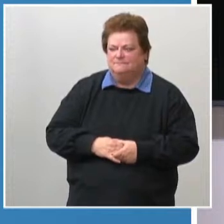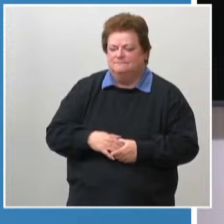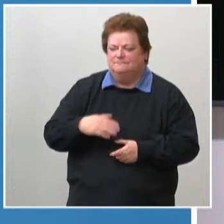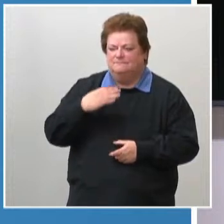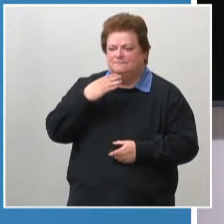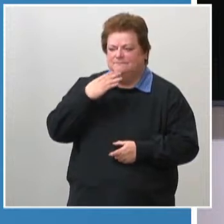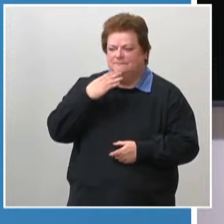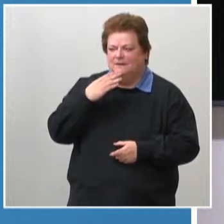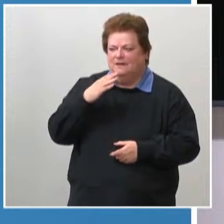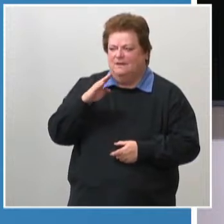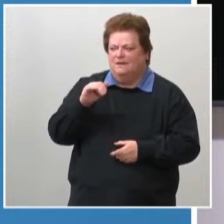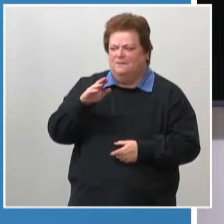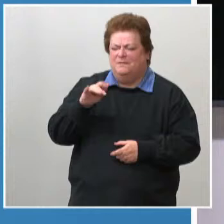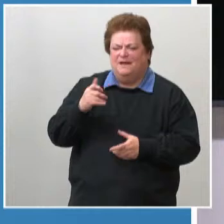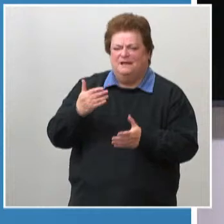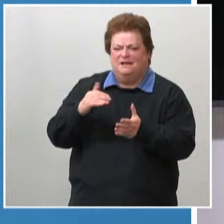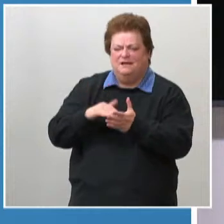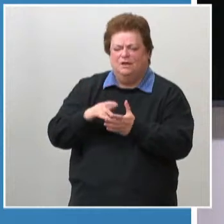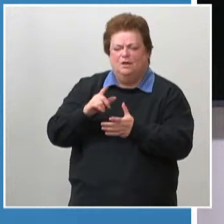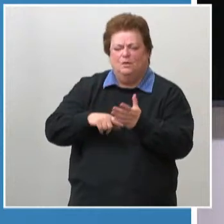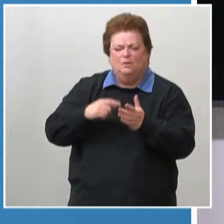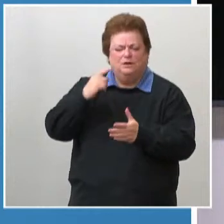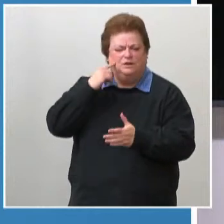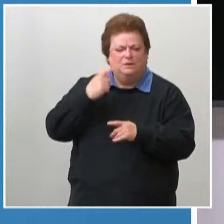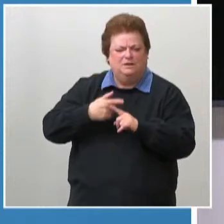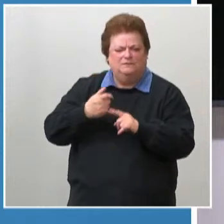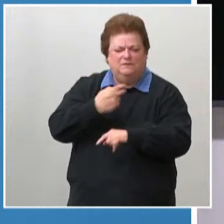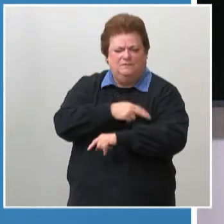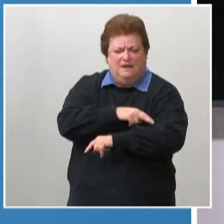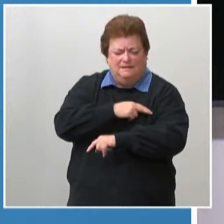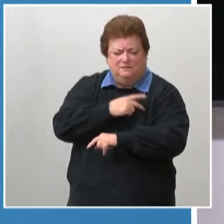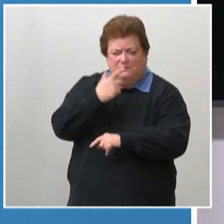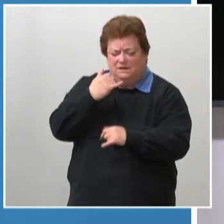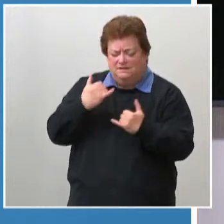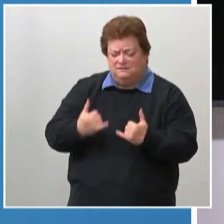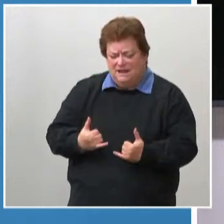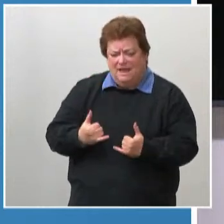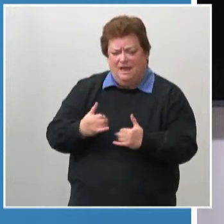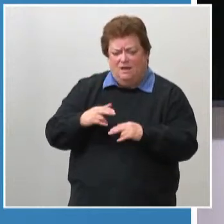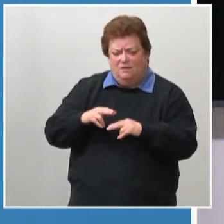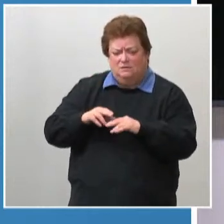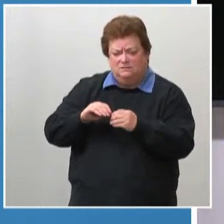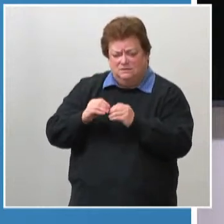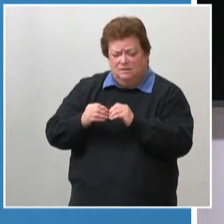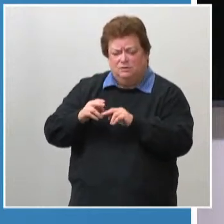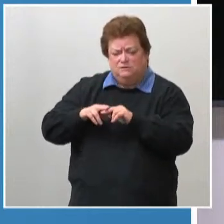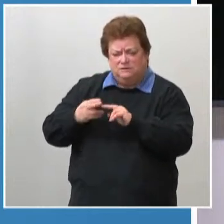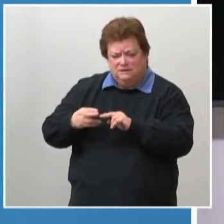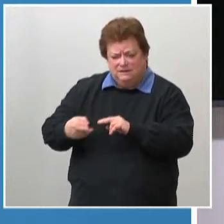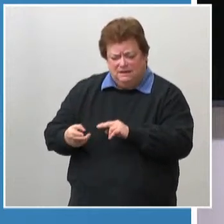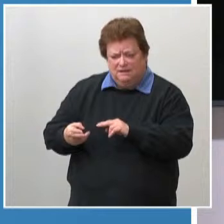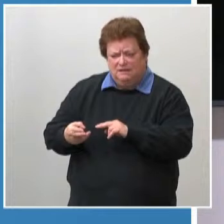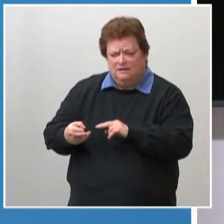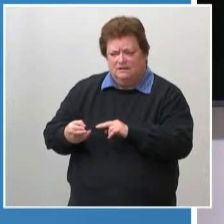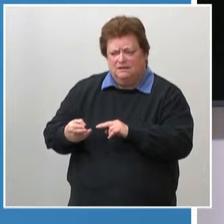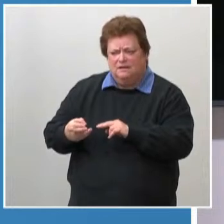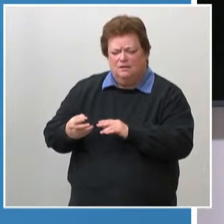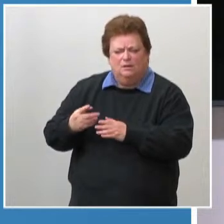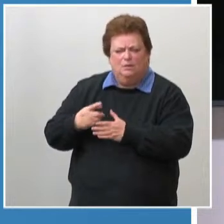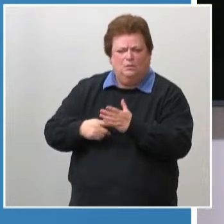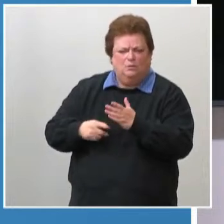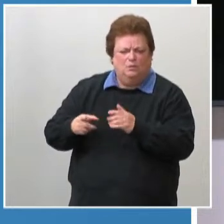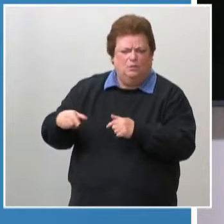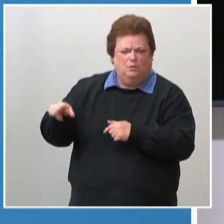This is Bailey. And just what are you hearing from hospitals? You said things are starting to ease up a little bit for them. Just what have they